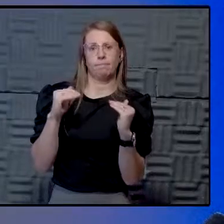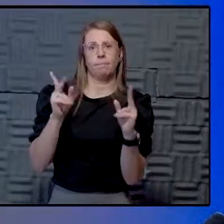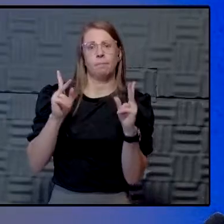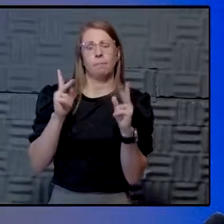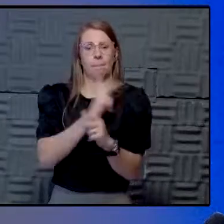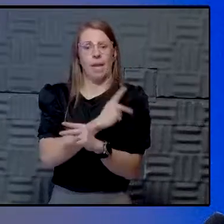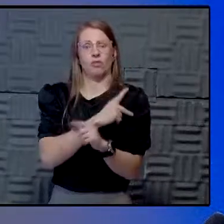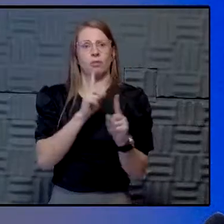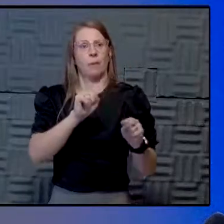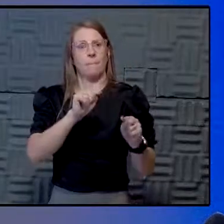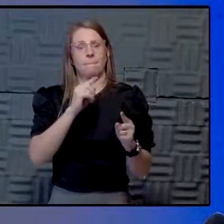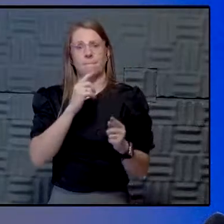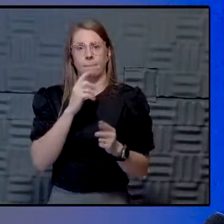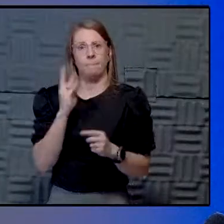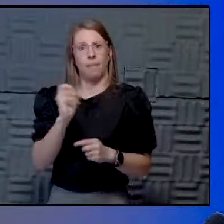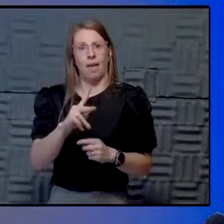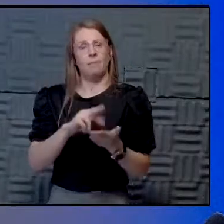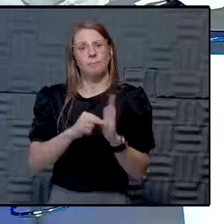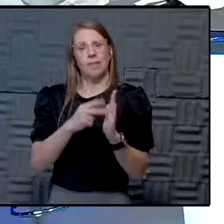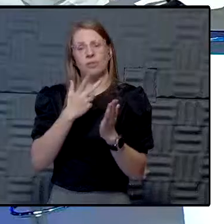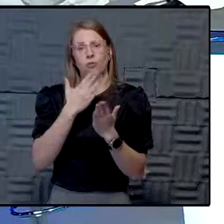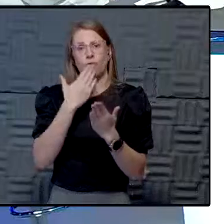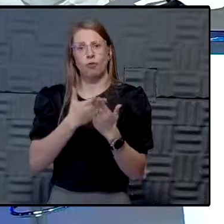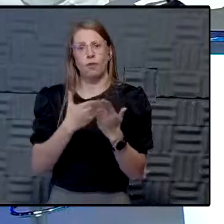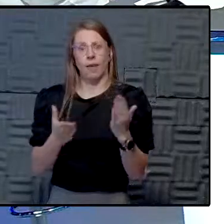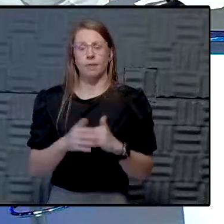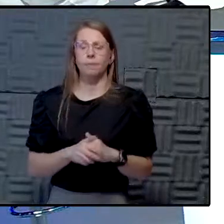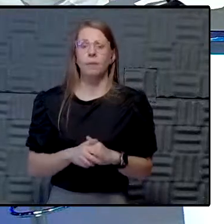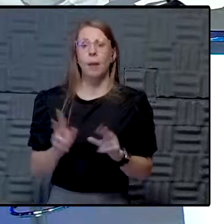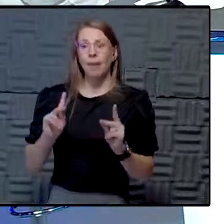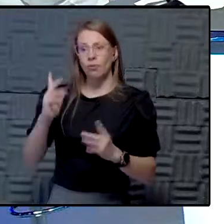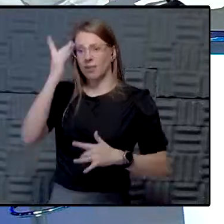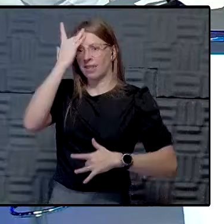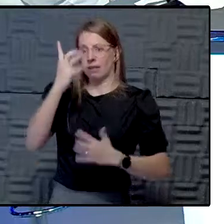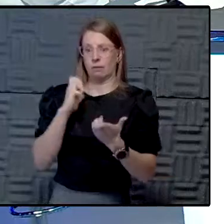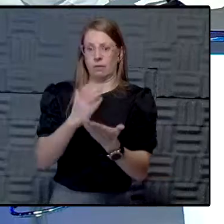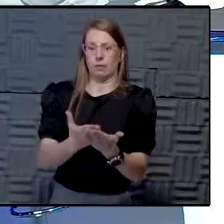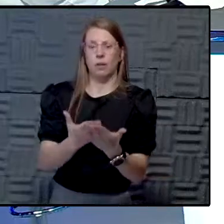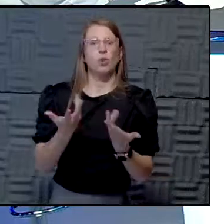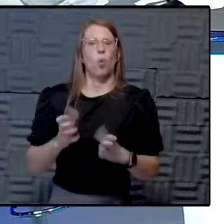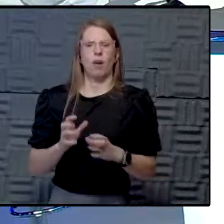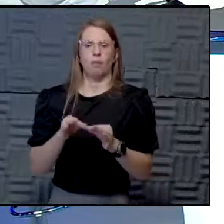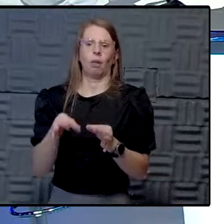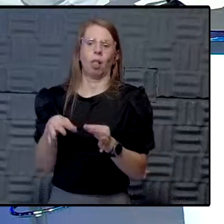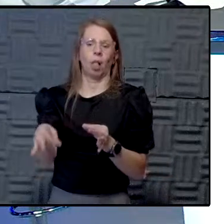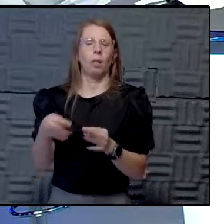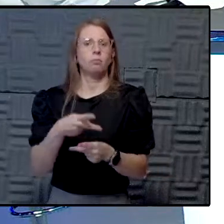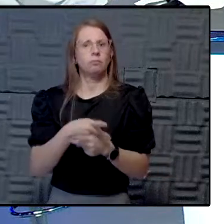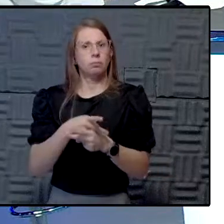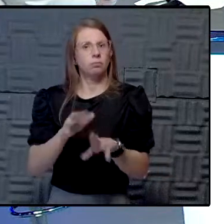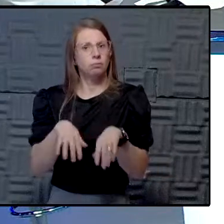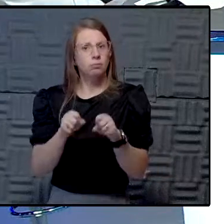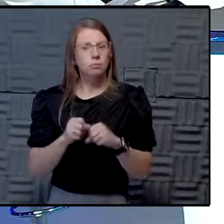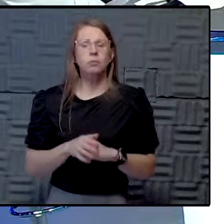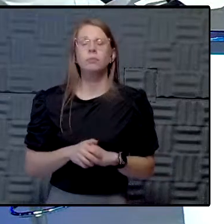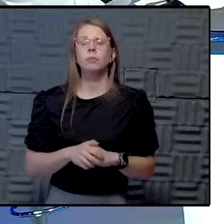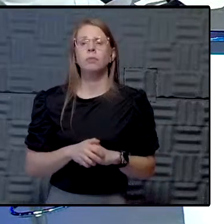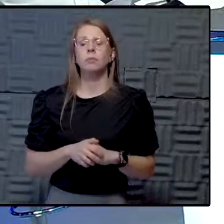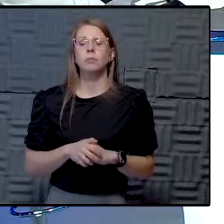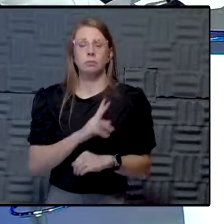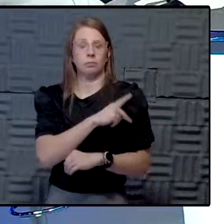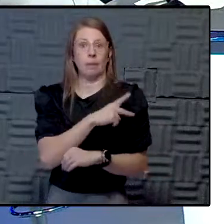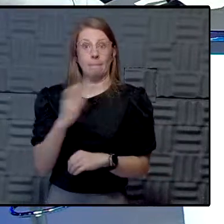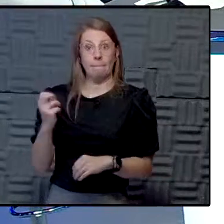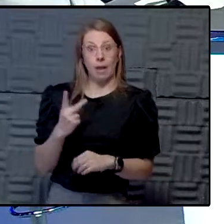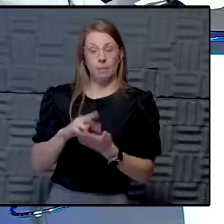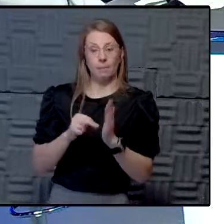coming back, and that's a really good thing. Yeah, because we want folks to, when they're sick, to get here. We don't want them to delay care. And so as they've come back, are